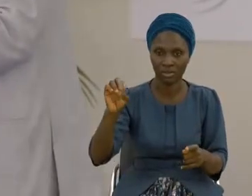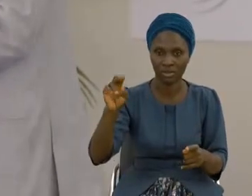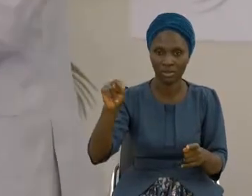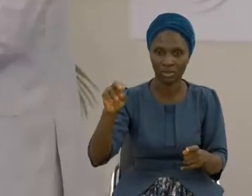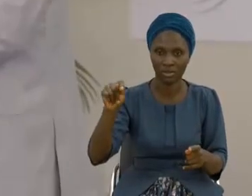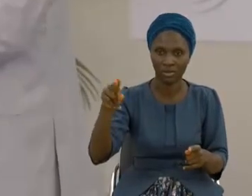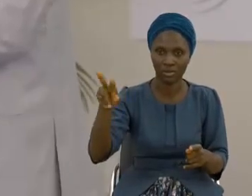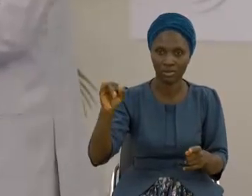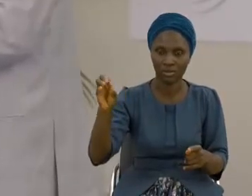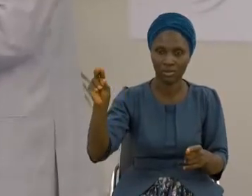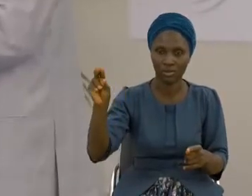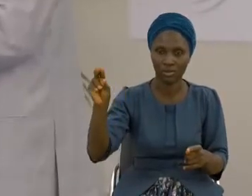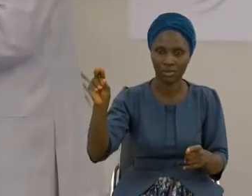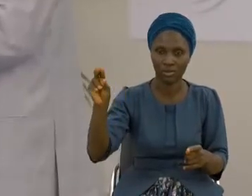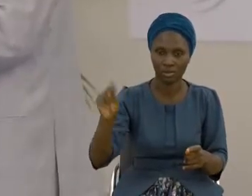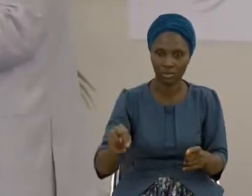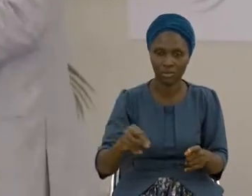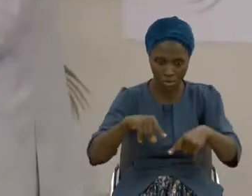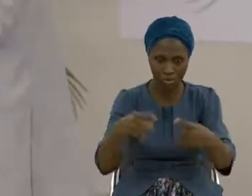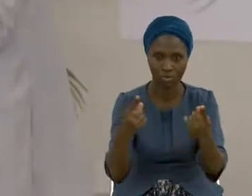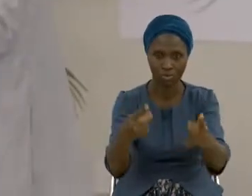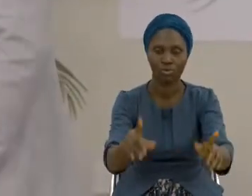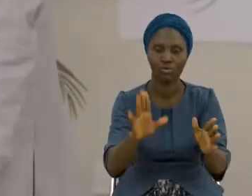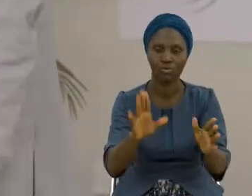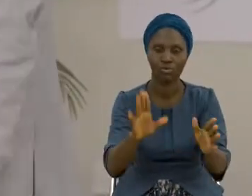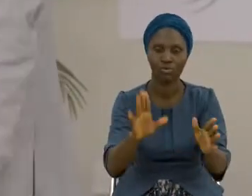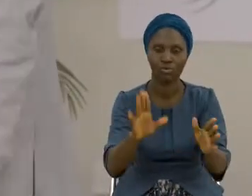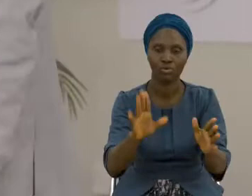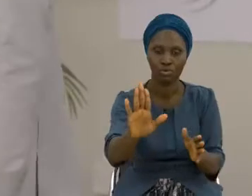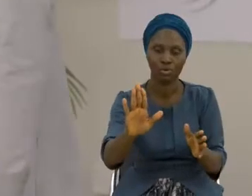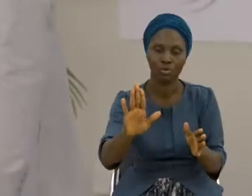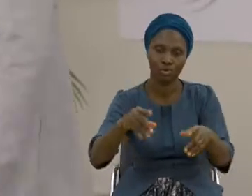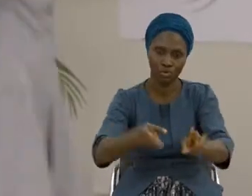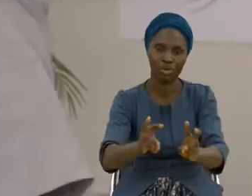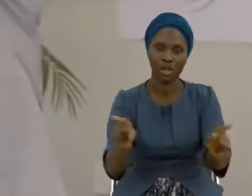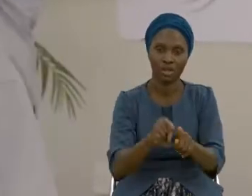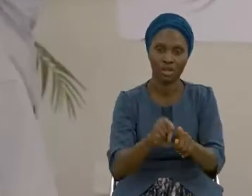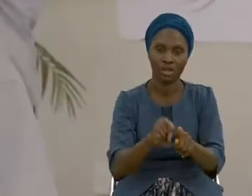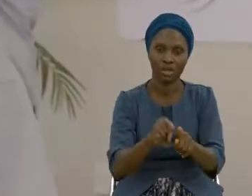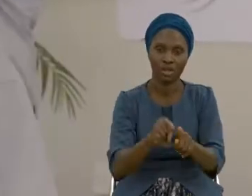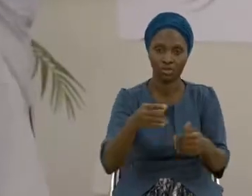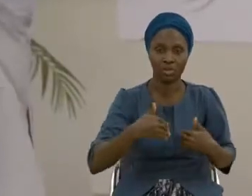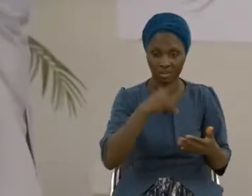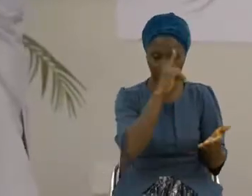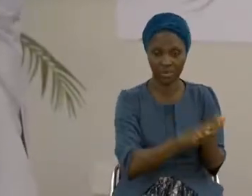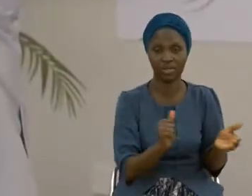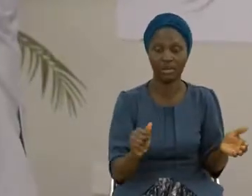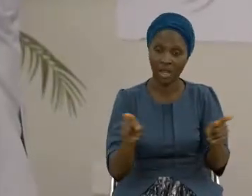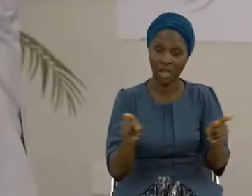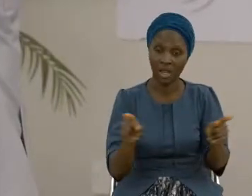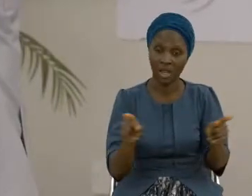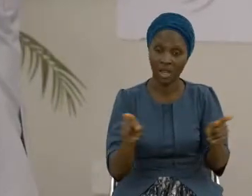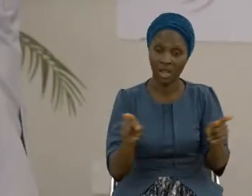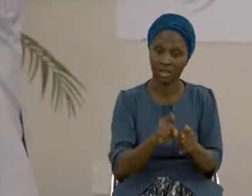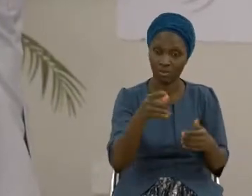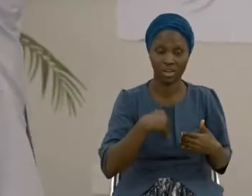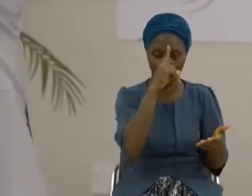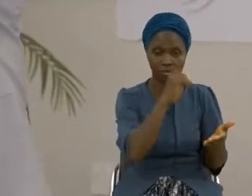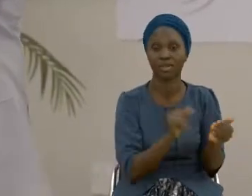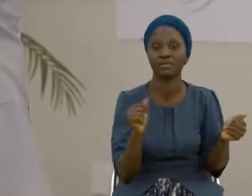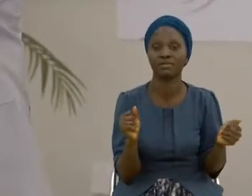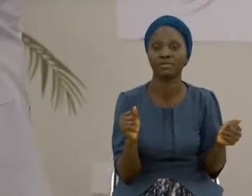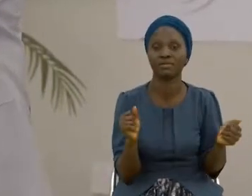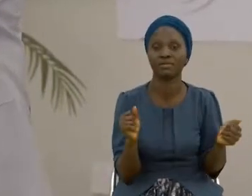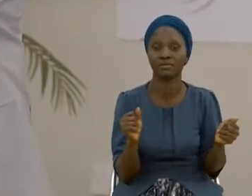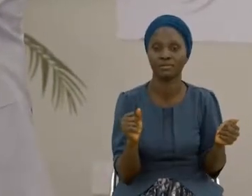thou as believed as thou as believed that's that's what life is that's how